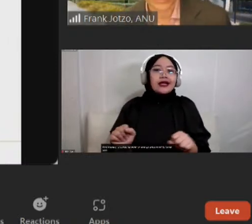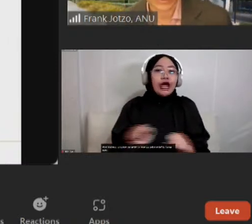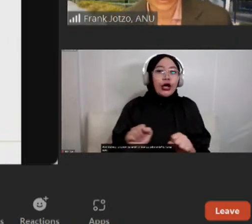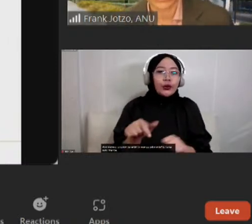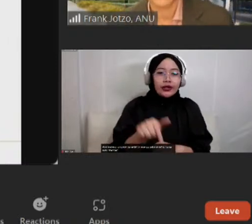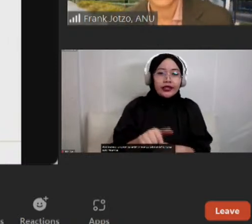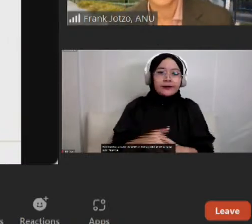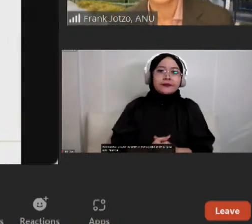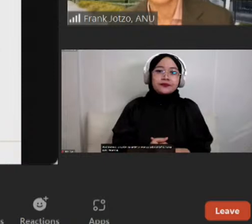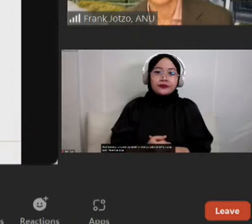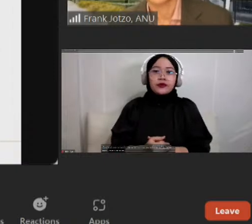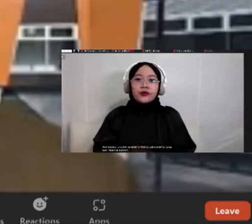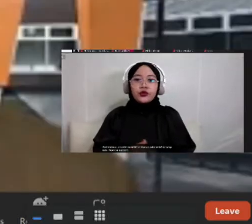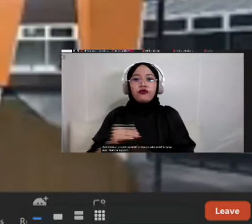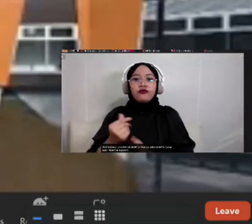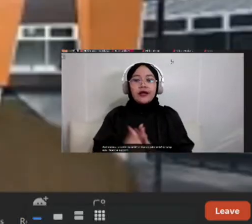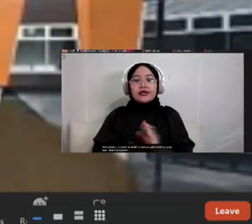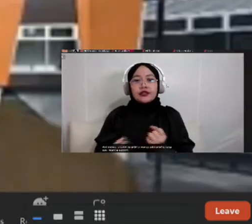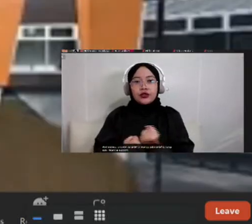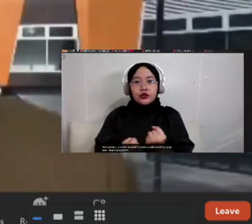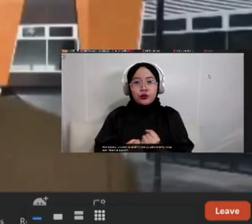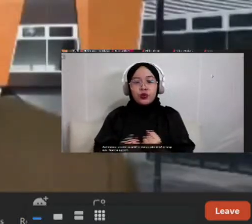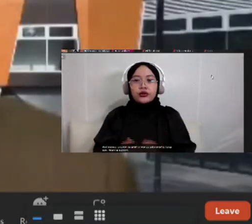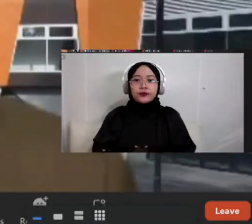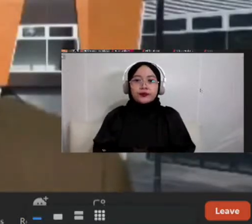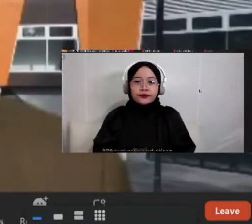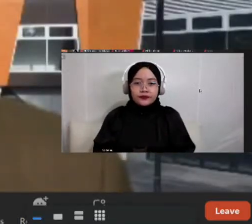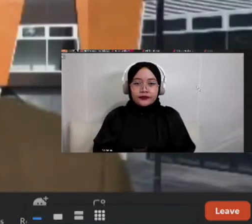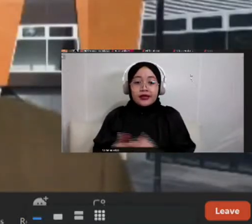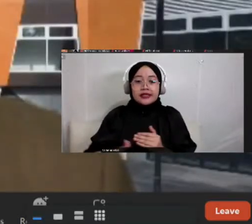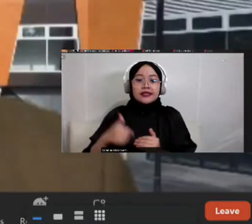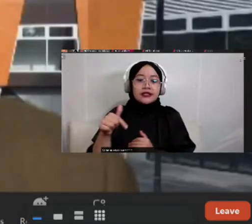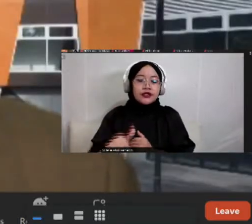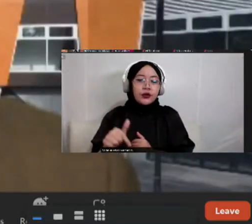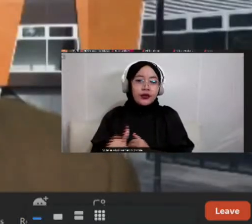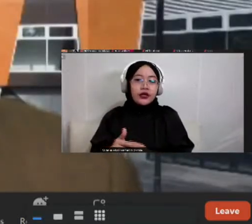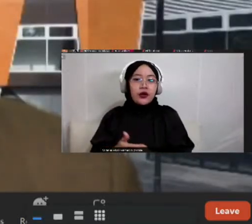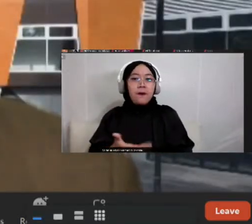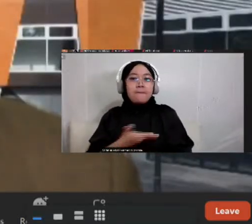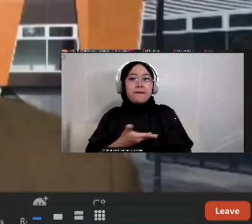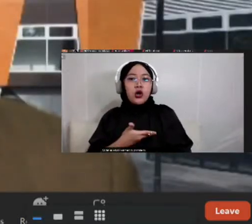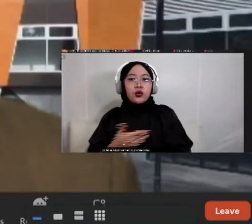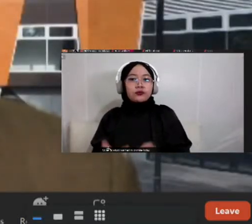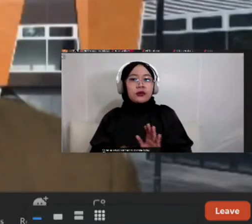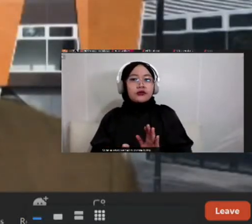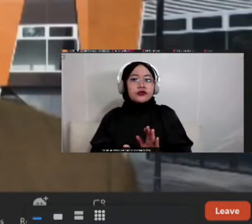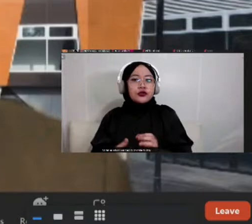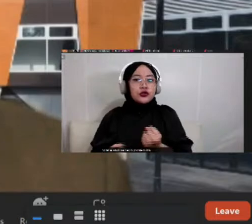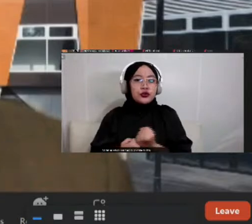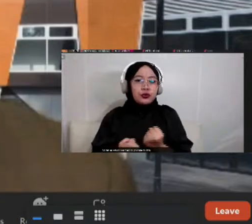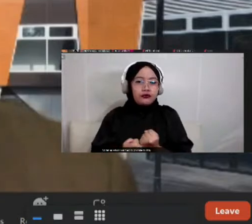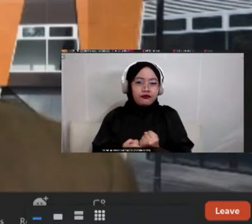sum financial support. So far, it's what I wanted to provide to this